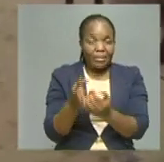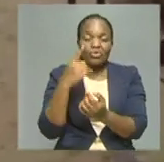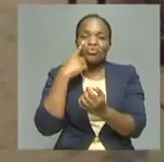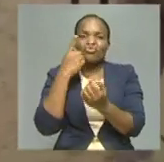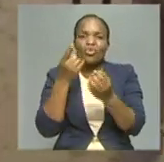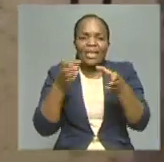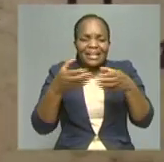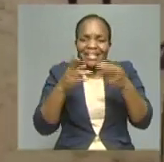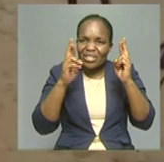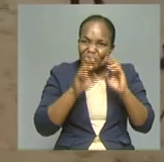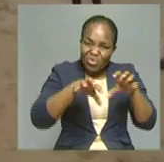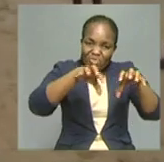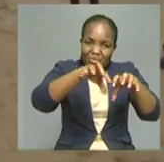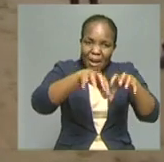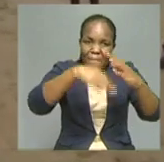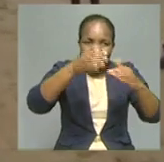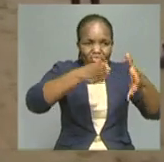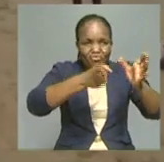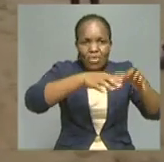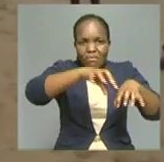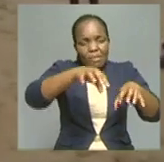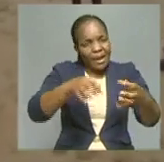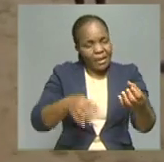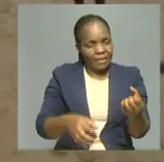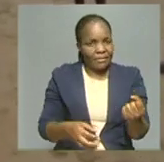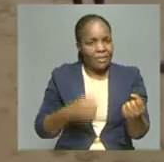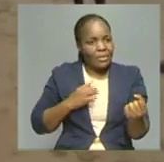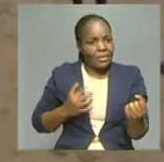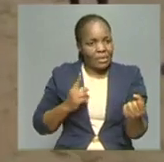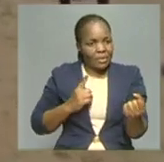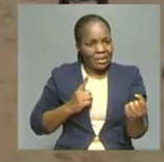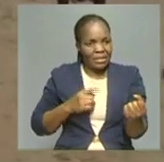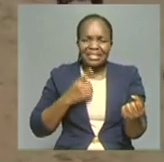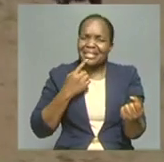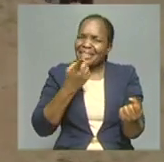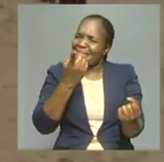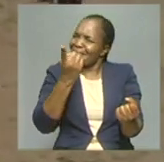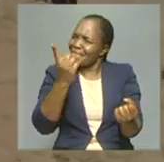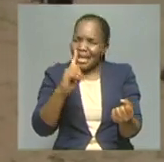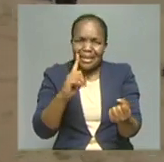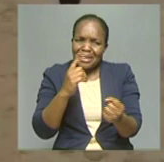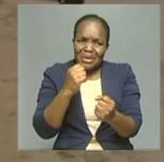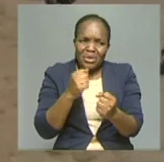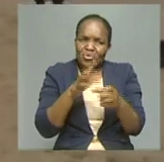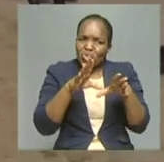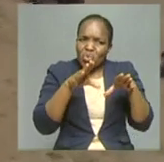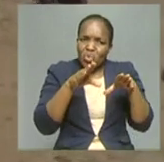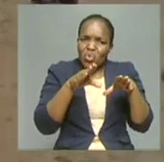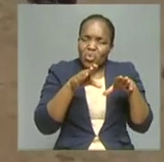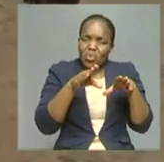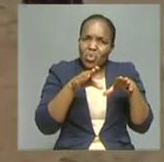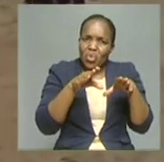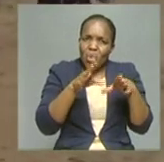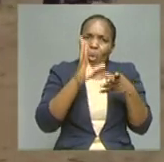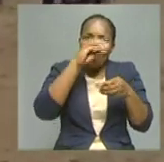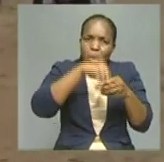that they have in place, we wanted to find out how are they able to keep up with such a number. That